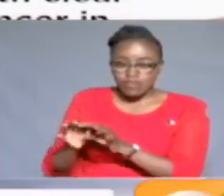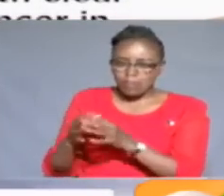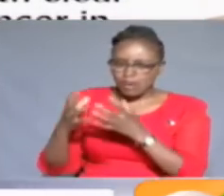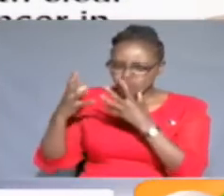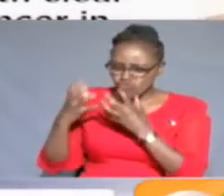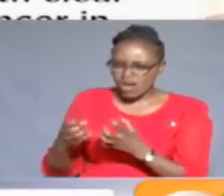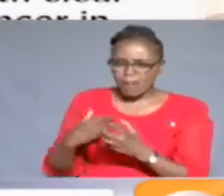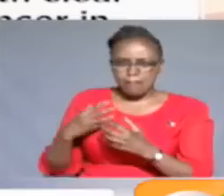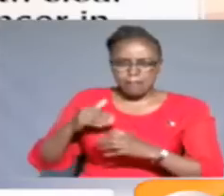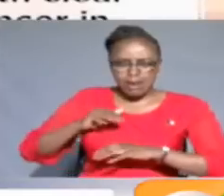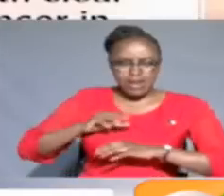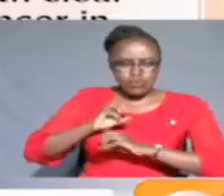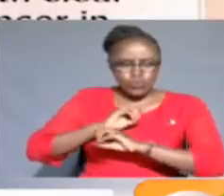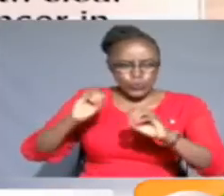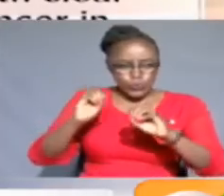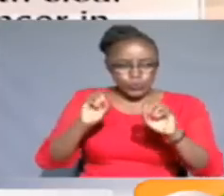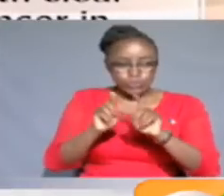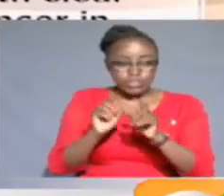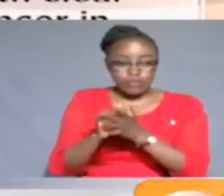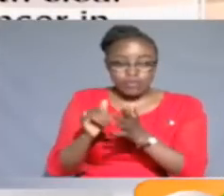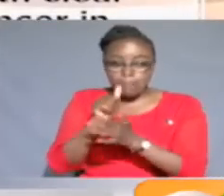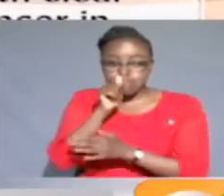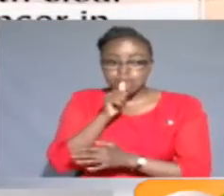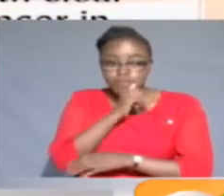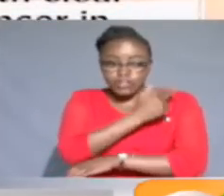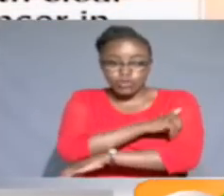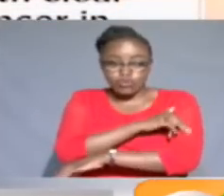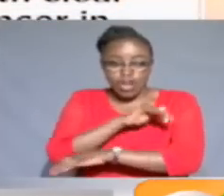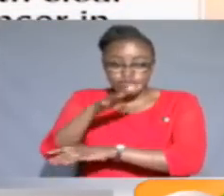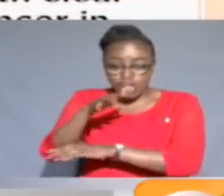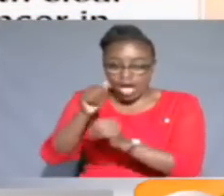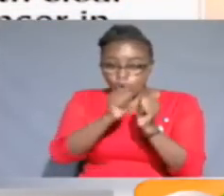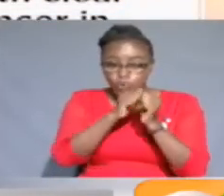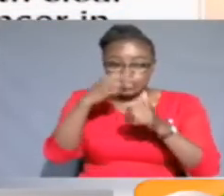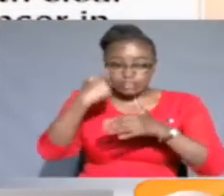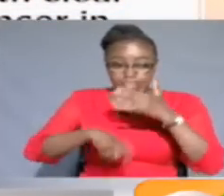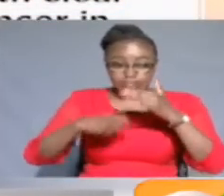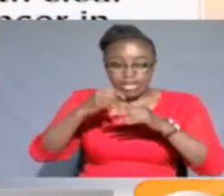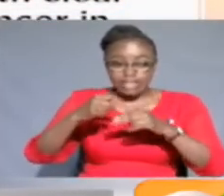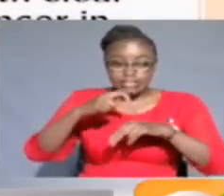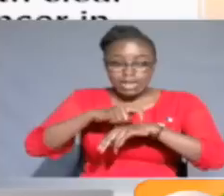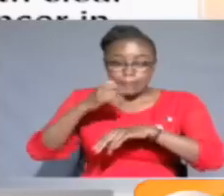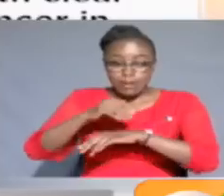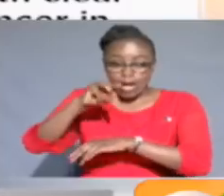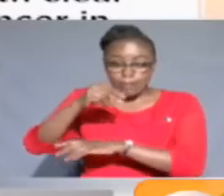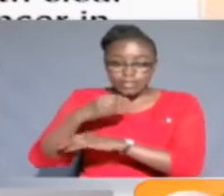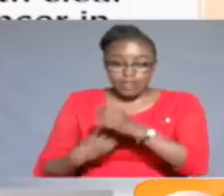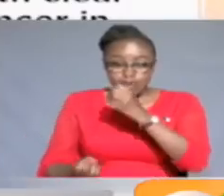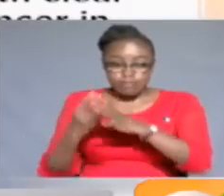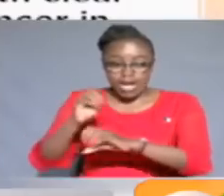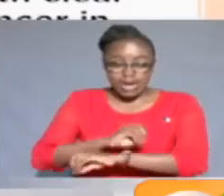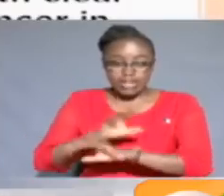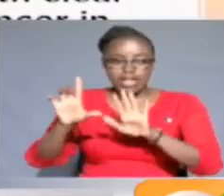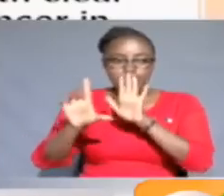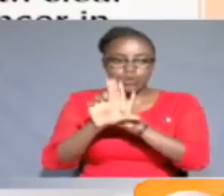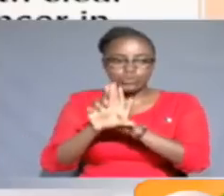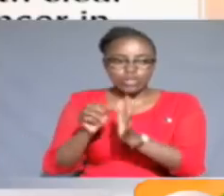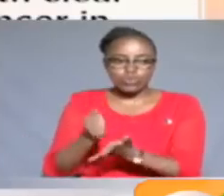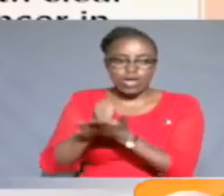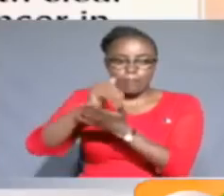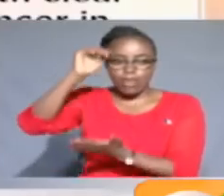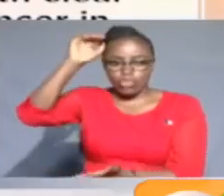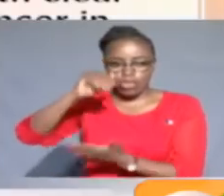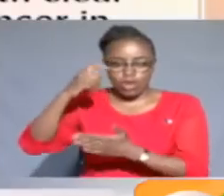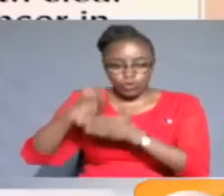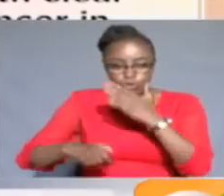No doubt about that. Doctors and private hospitals should be fair with charges for treatment. It is high time the MPs came up with clear laws to help reduce the cost